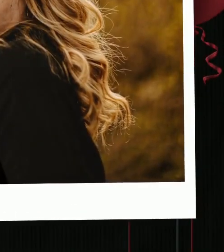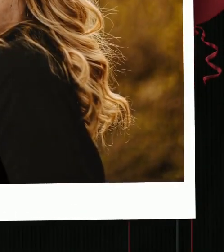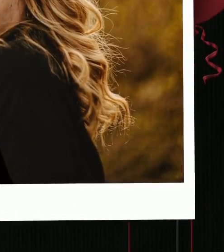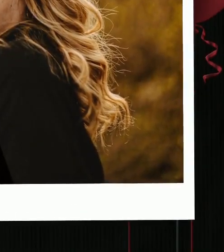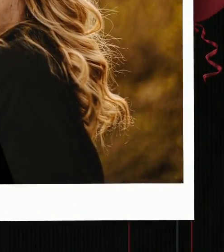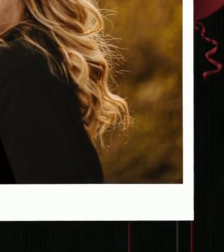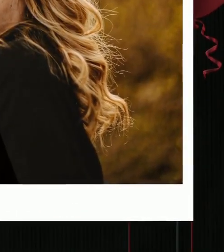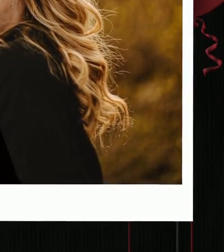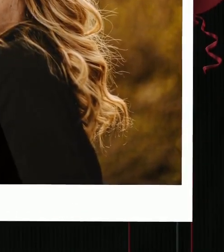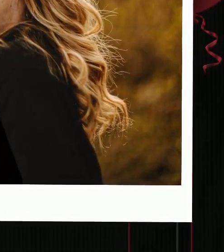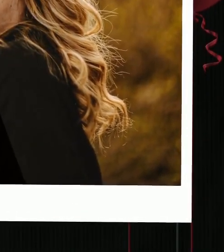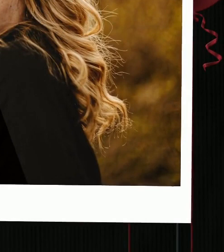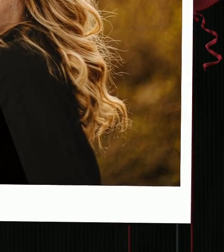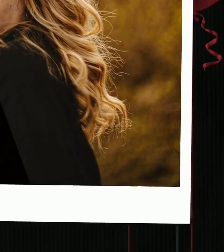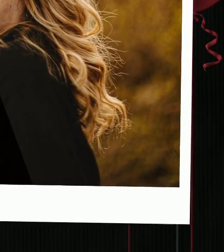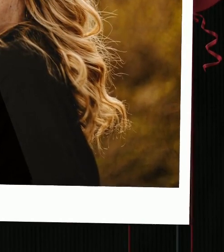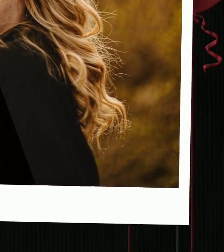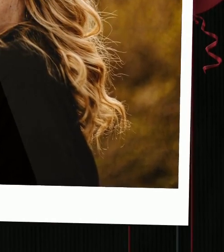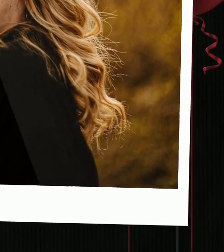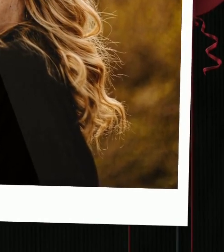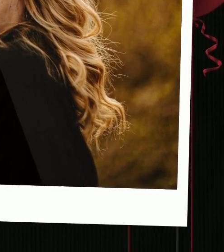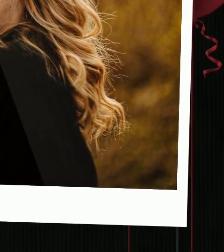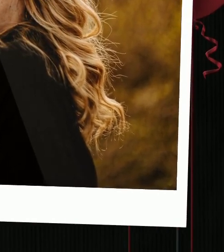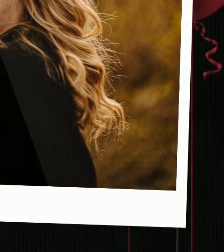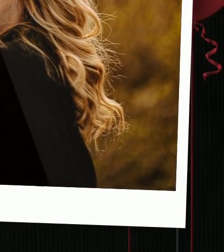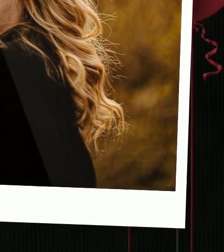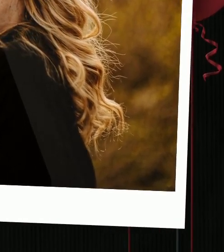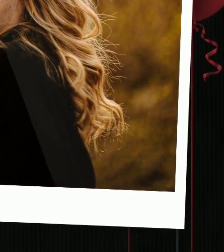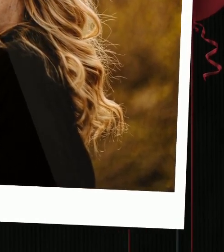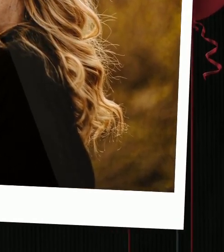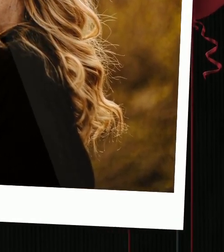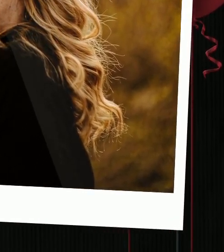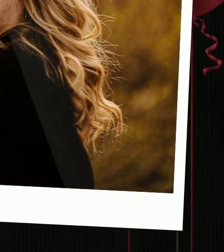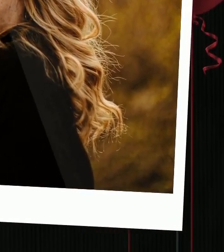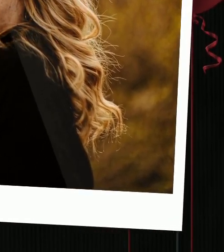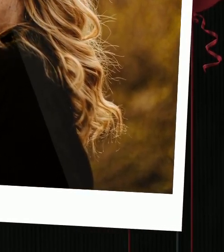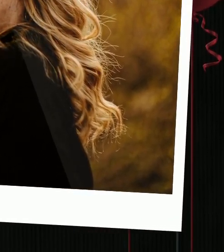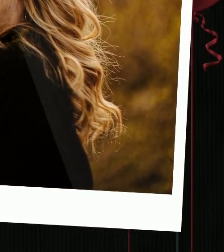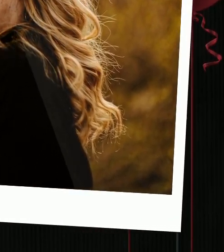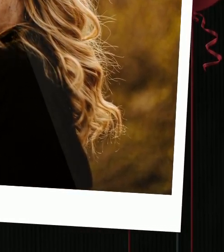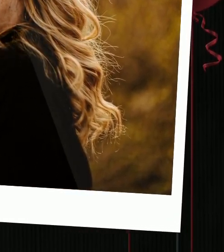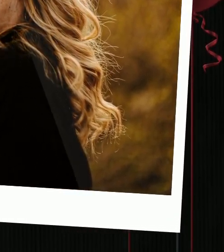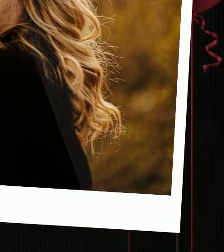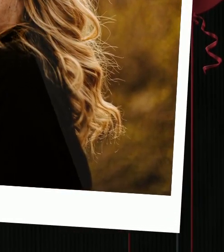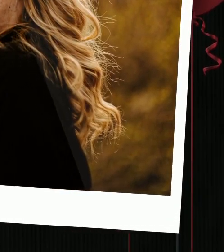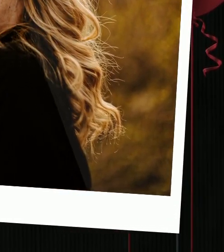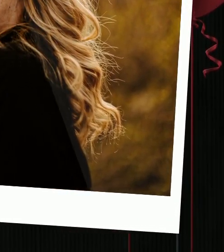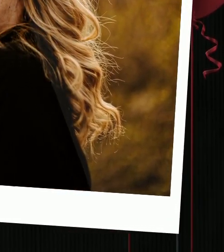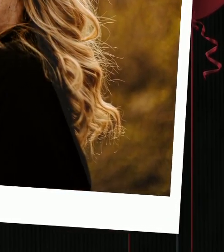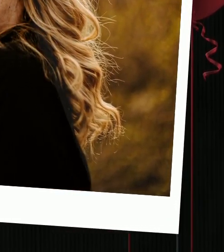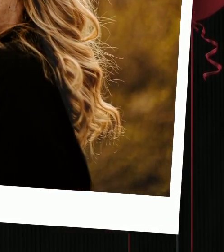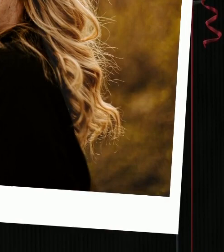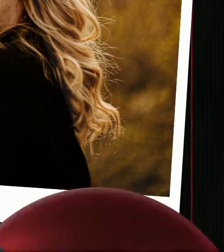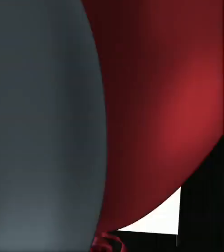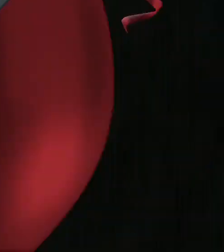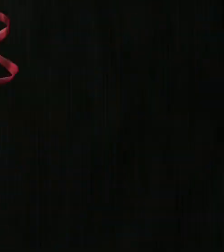Lucy Thompson, Bachelor of Arts in Strategic Communication, cum